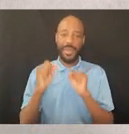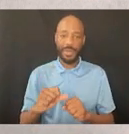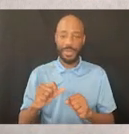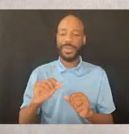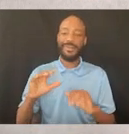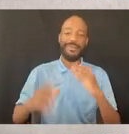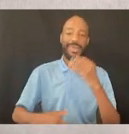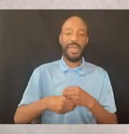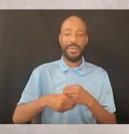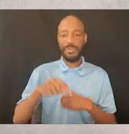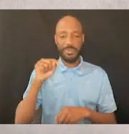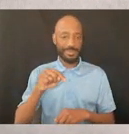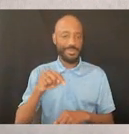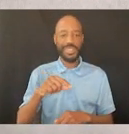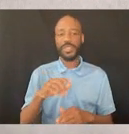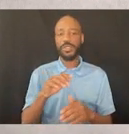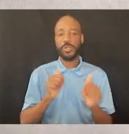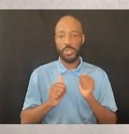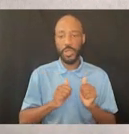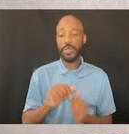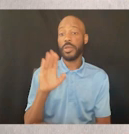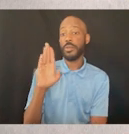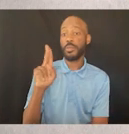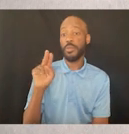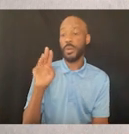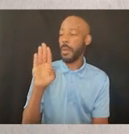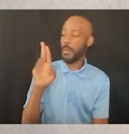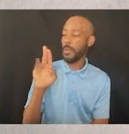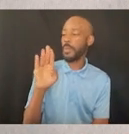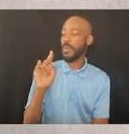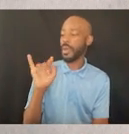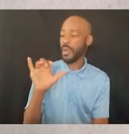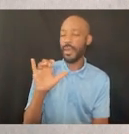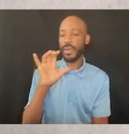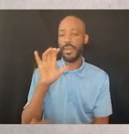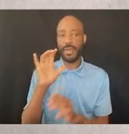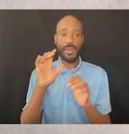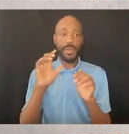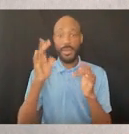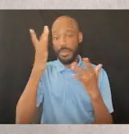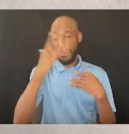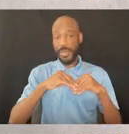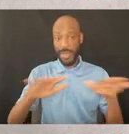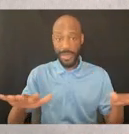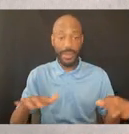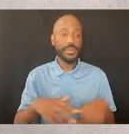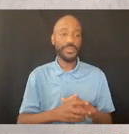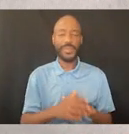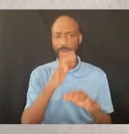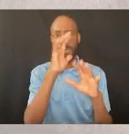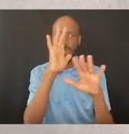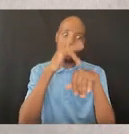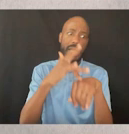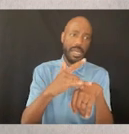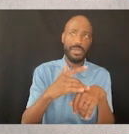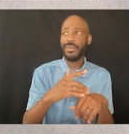All this bubonic plague that I've kind of been obsessed with since I was little, and then my father got San Joaquin Valley fever when I was about 4 or 5 also.